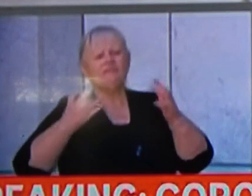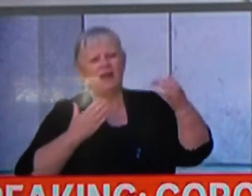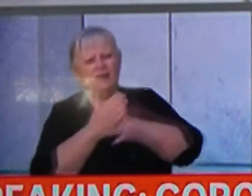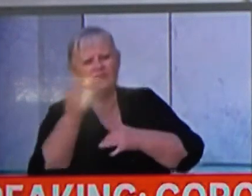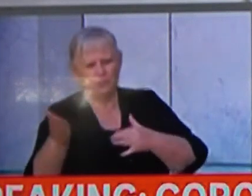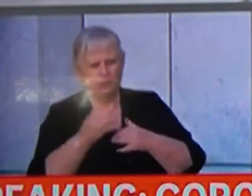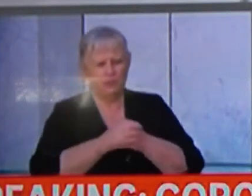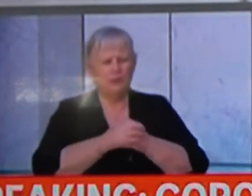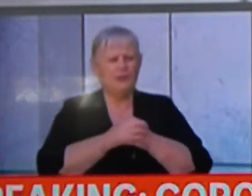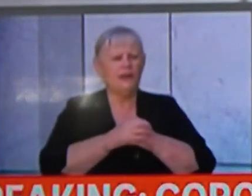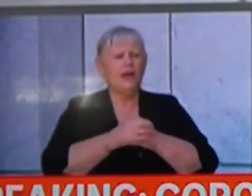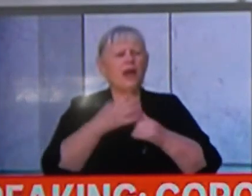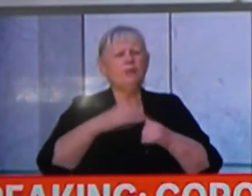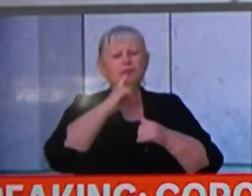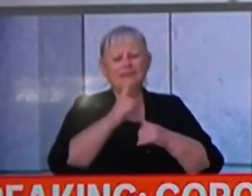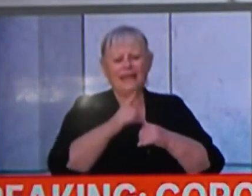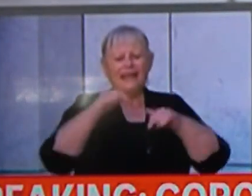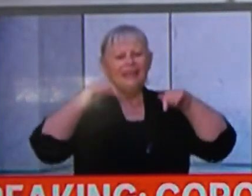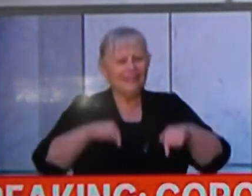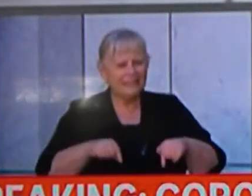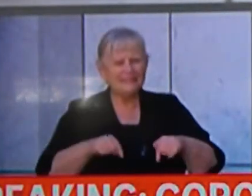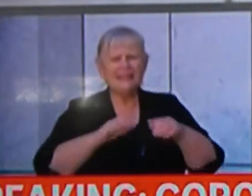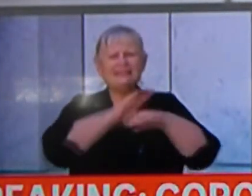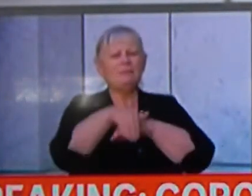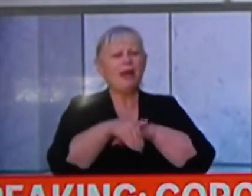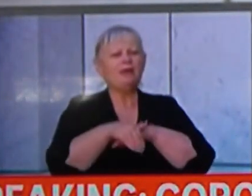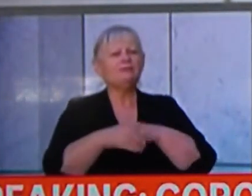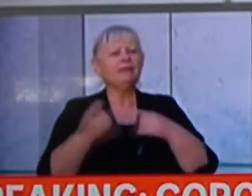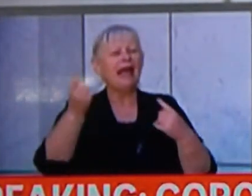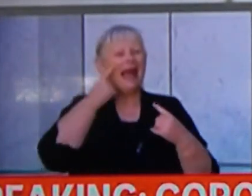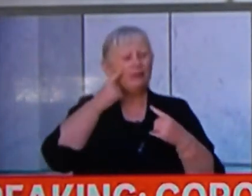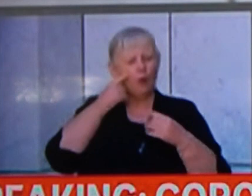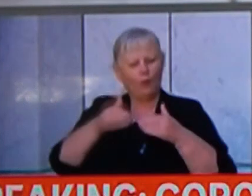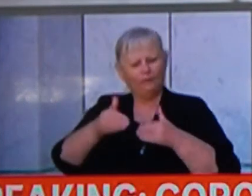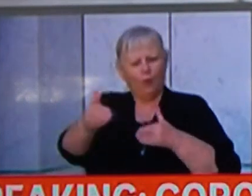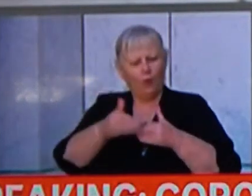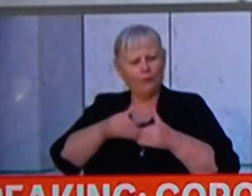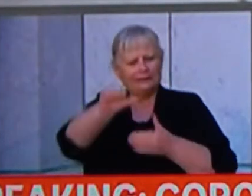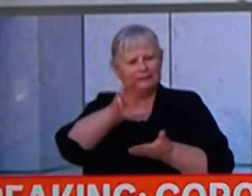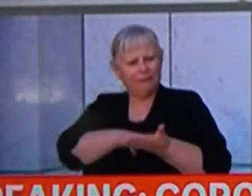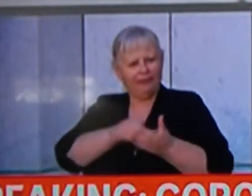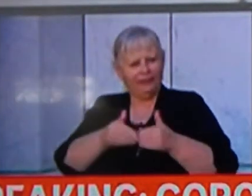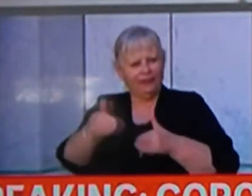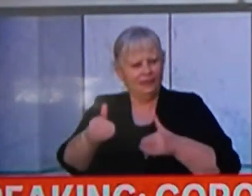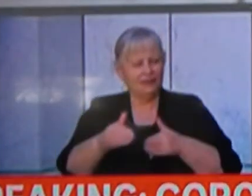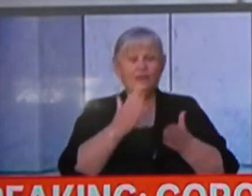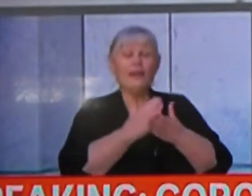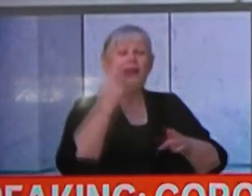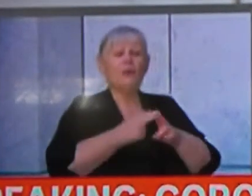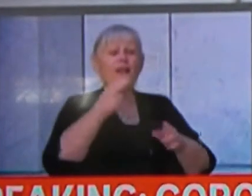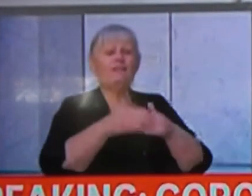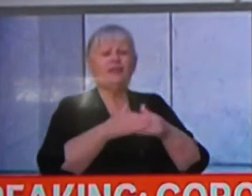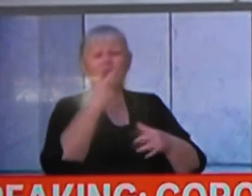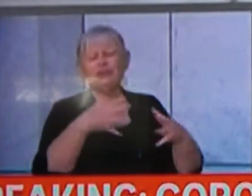note that this is a set of measures which is about looking over the next 6 months. There is no 2-week quick